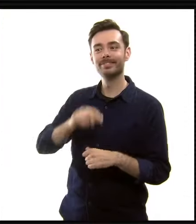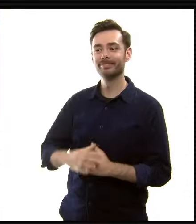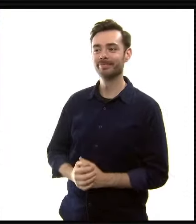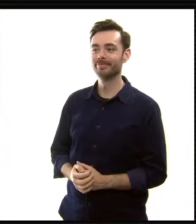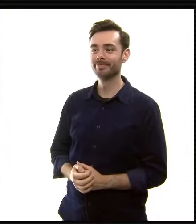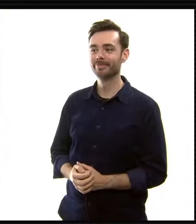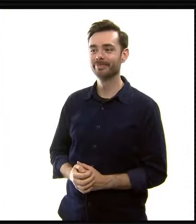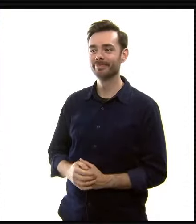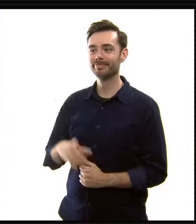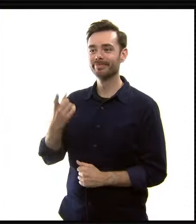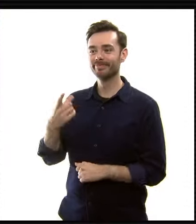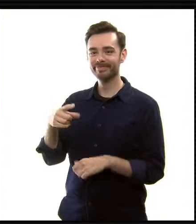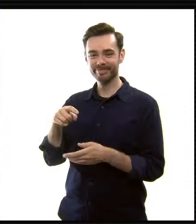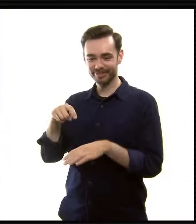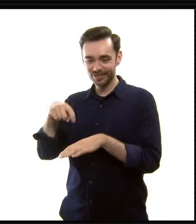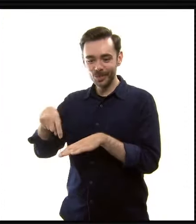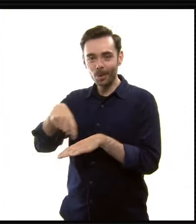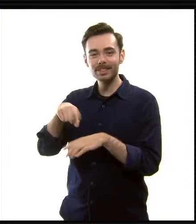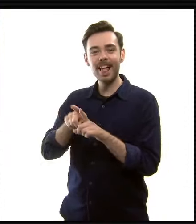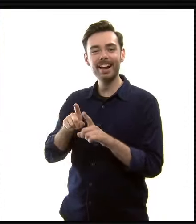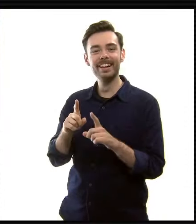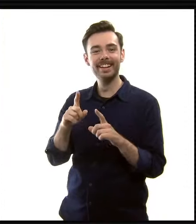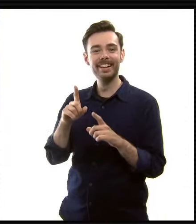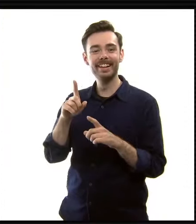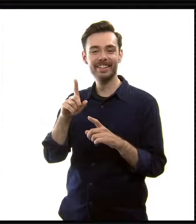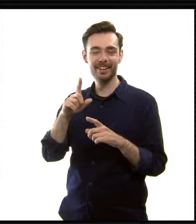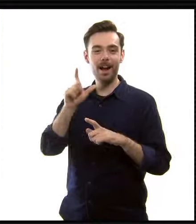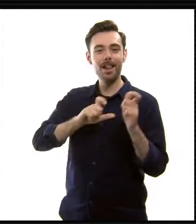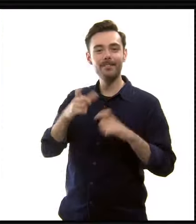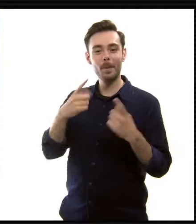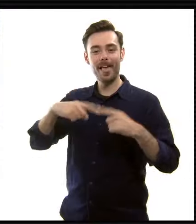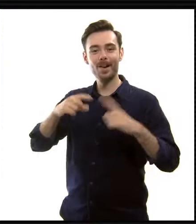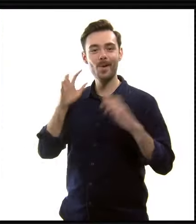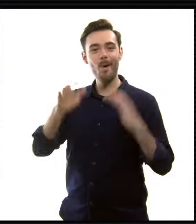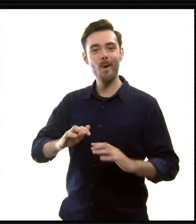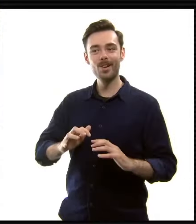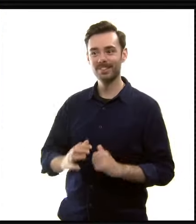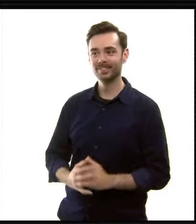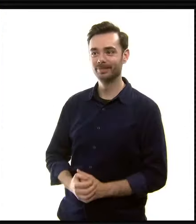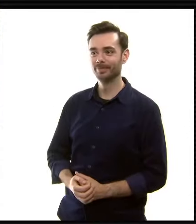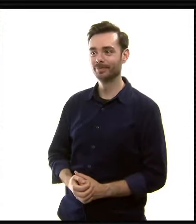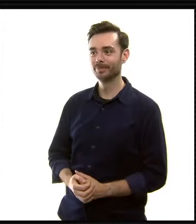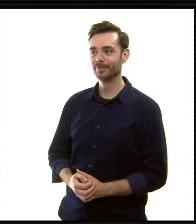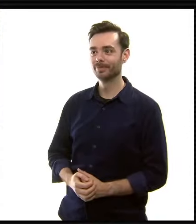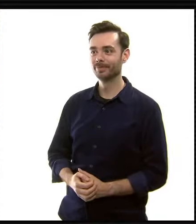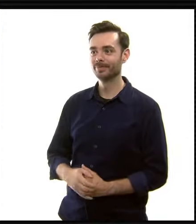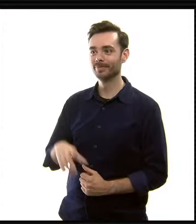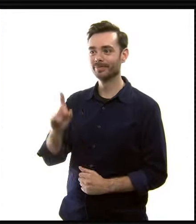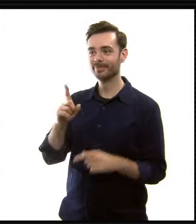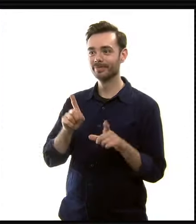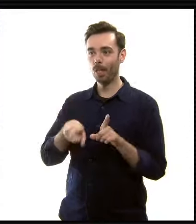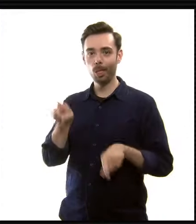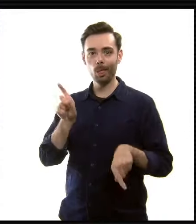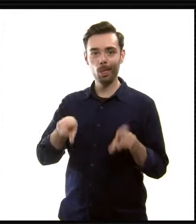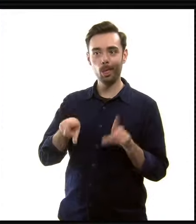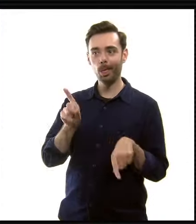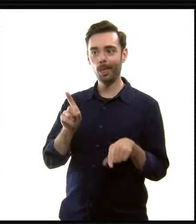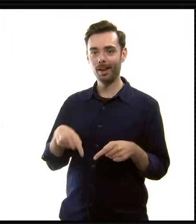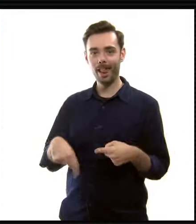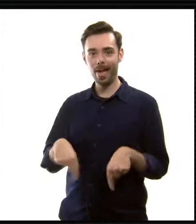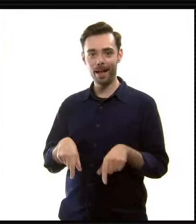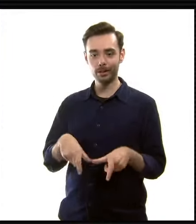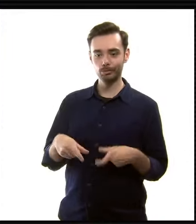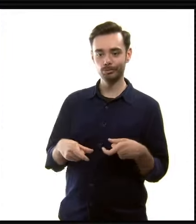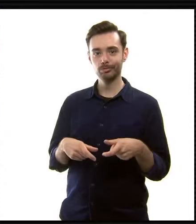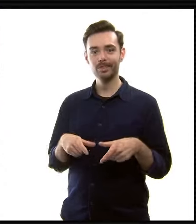as well, with this on the side, and the sort of the prehensile extremity of a tail, and like these legs which move like this. So